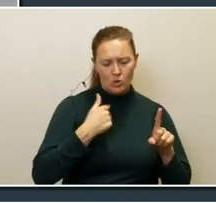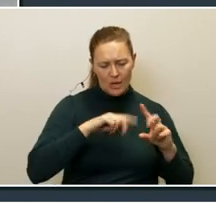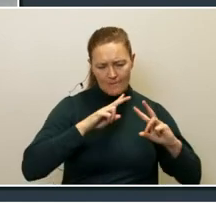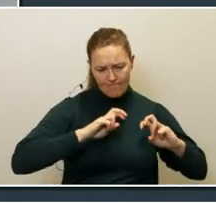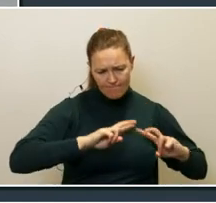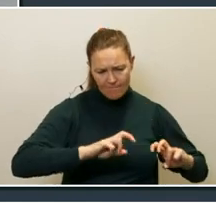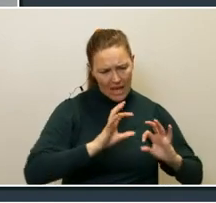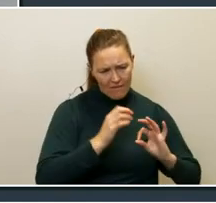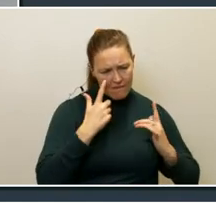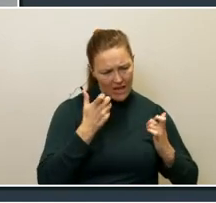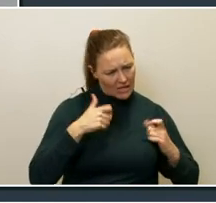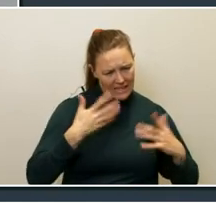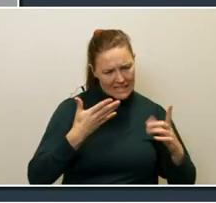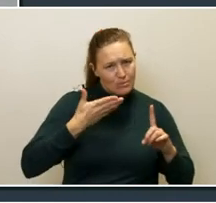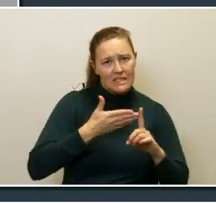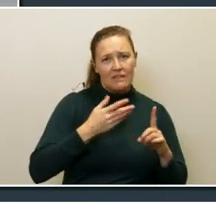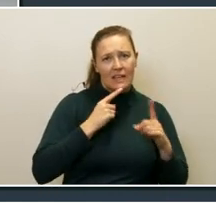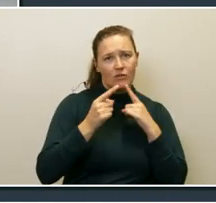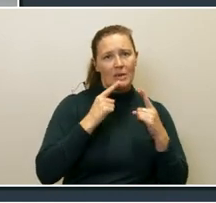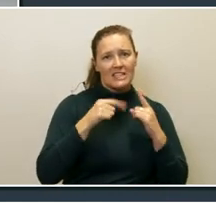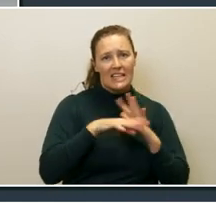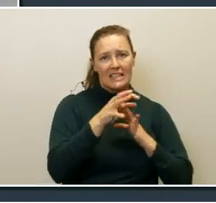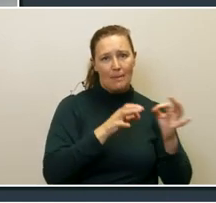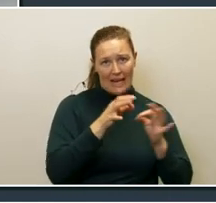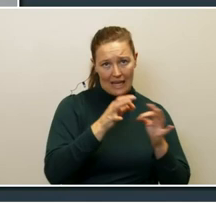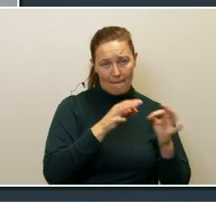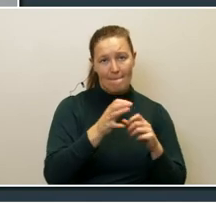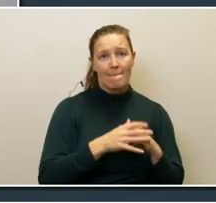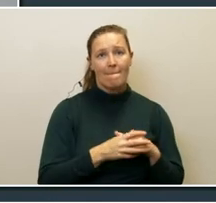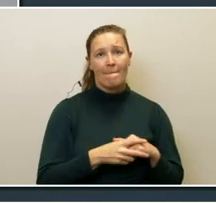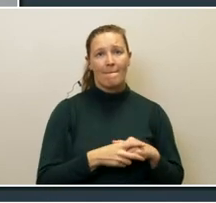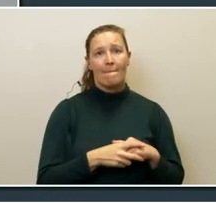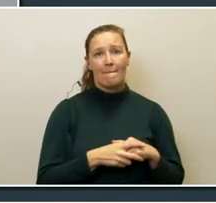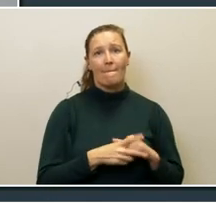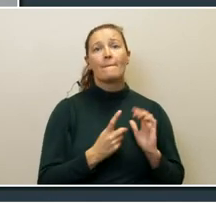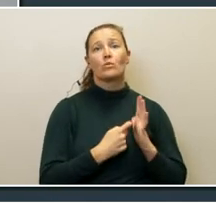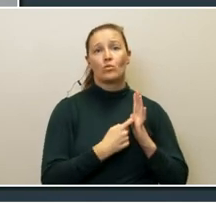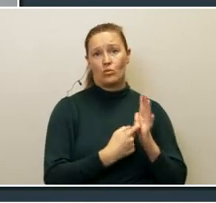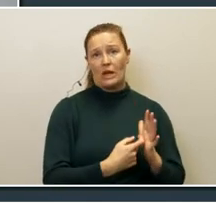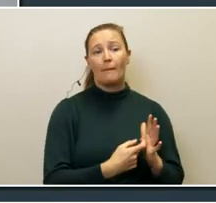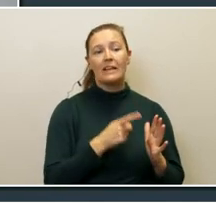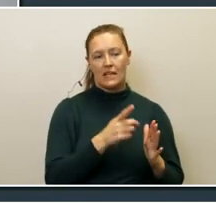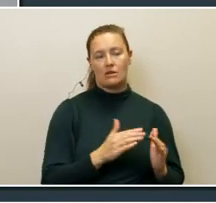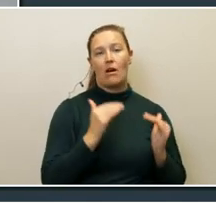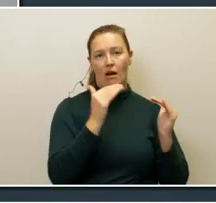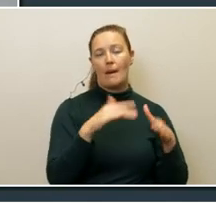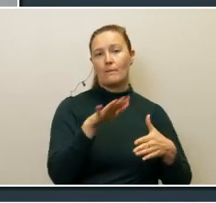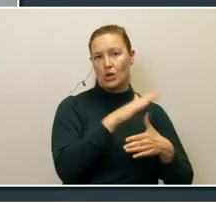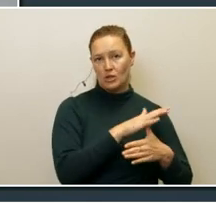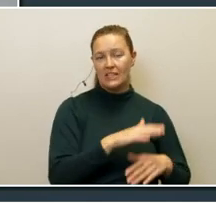find that specificity anywhere in your plan, and we do recommend that you give that high